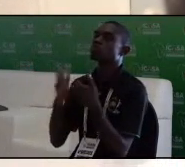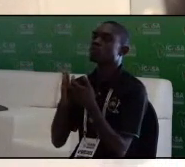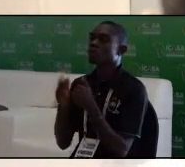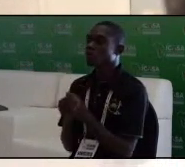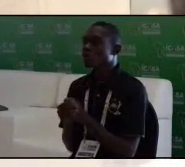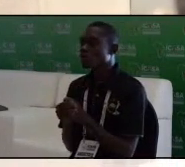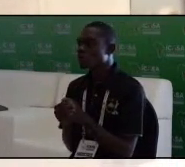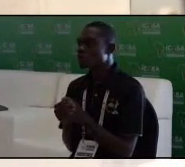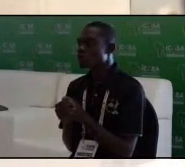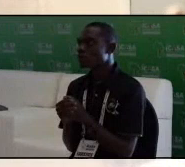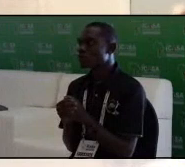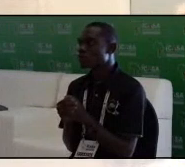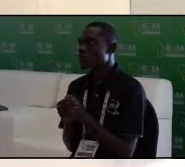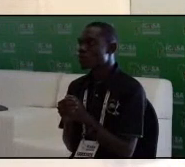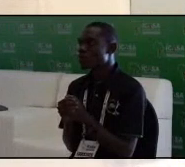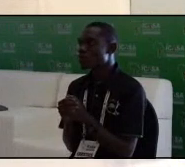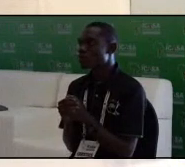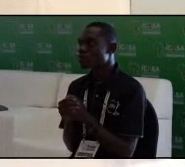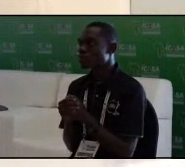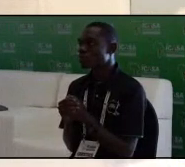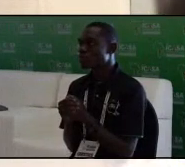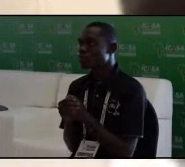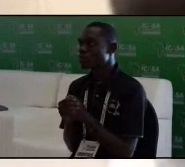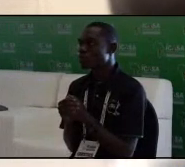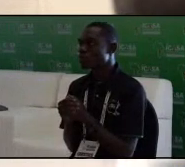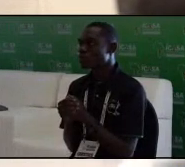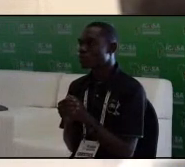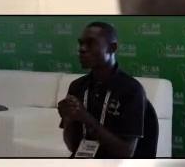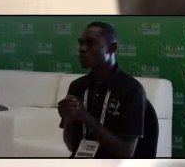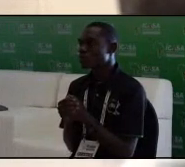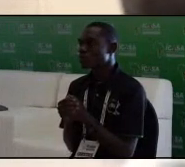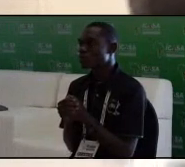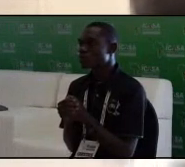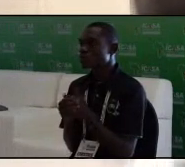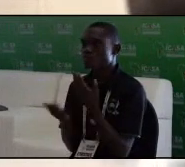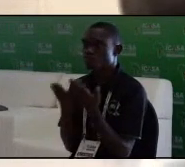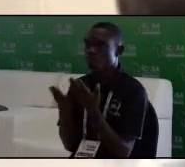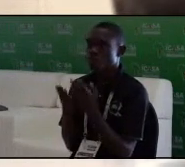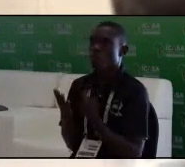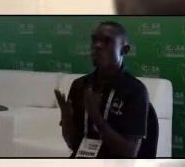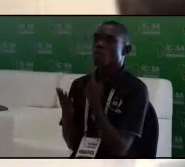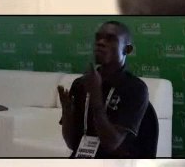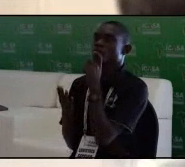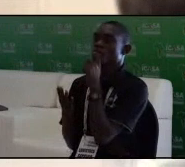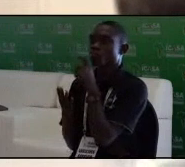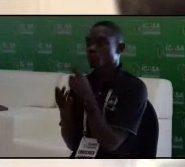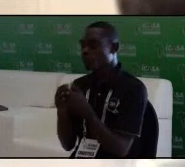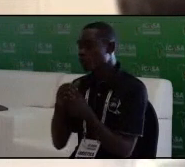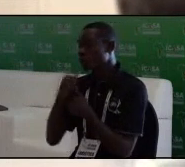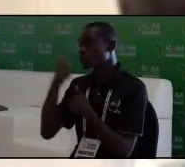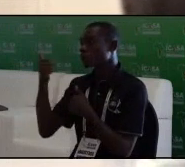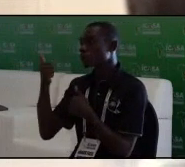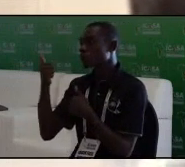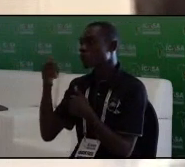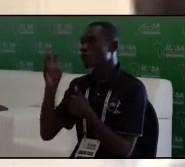still. We also, at this point in time, mainly for the HIV self-test, which is about only